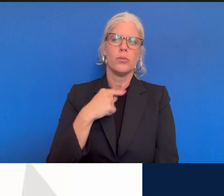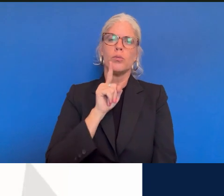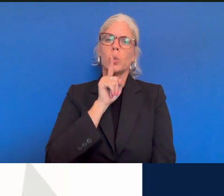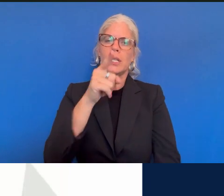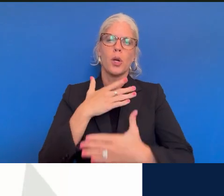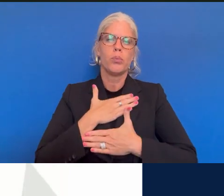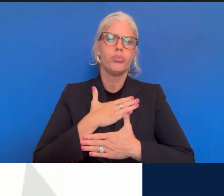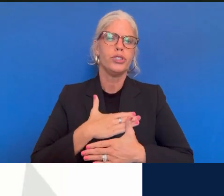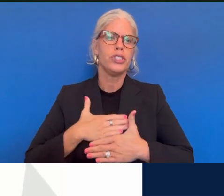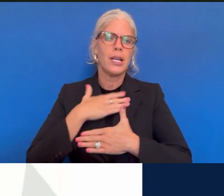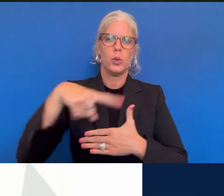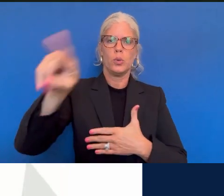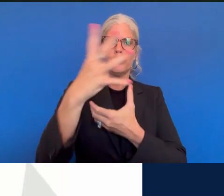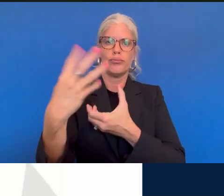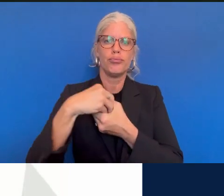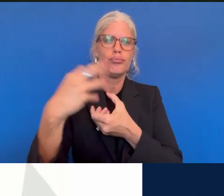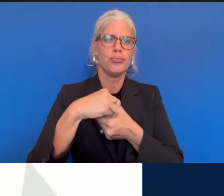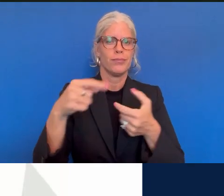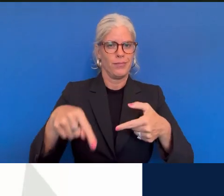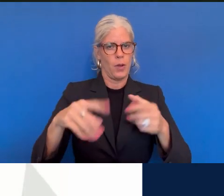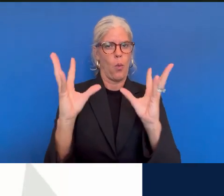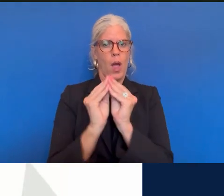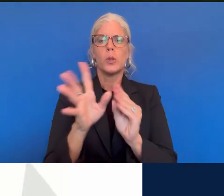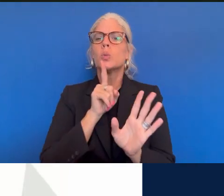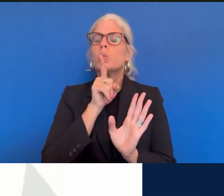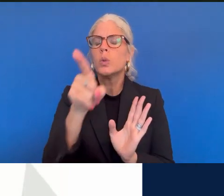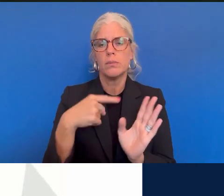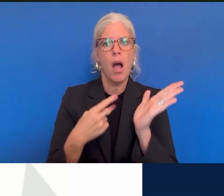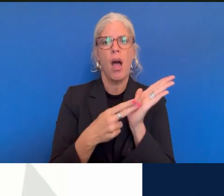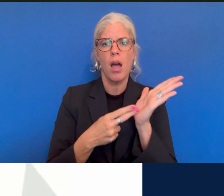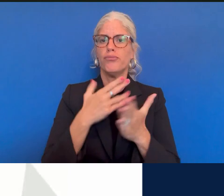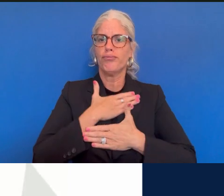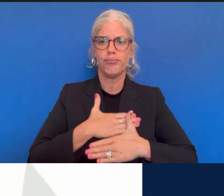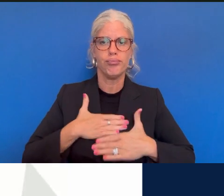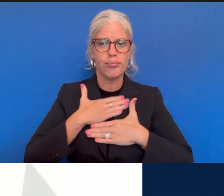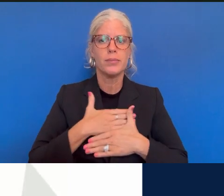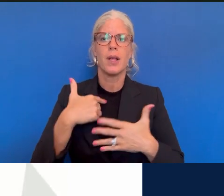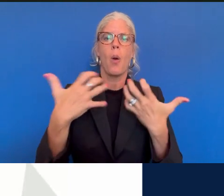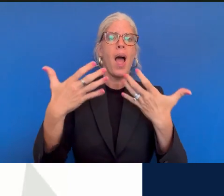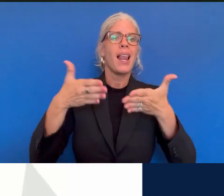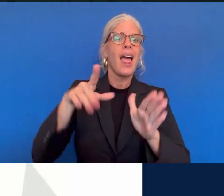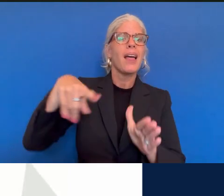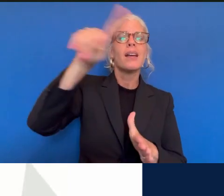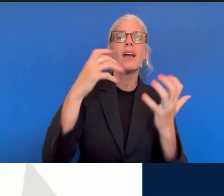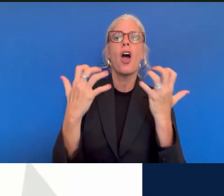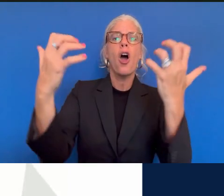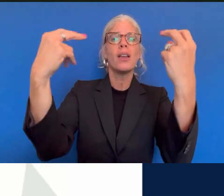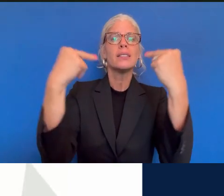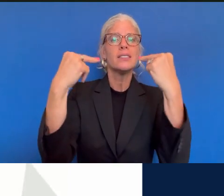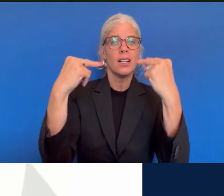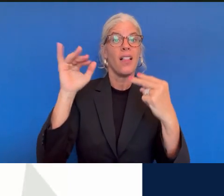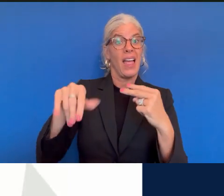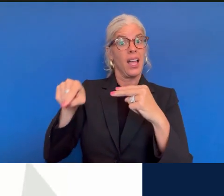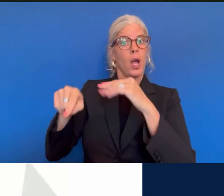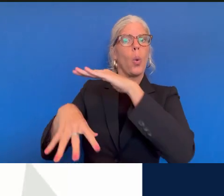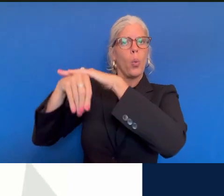Dr. Dunbar. I so appreciate all of you participating in this webinar. Truly do appreciate it very